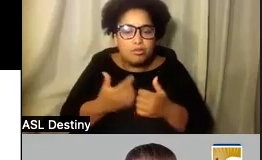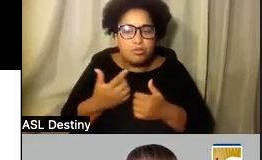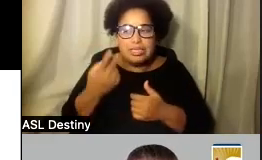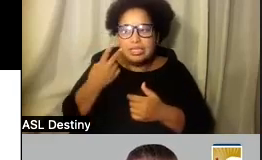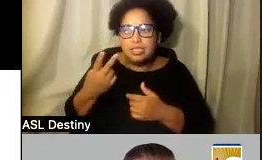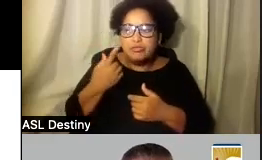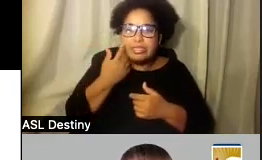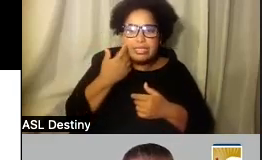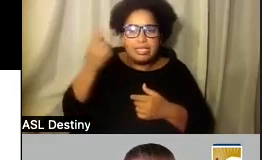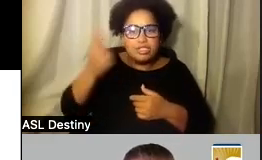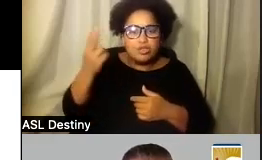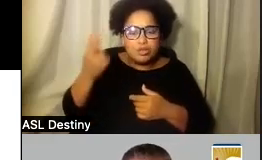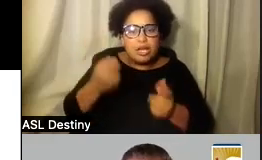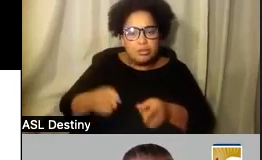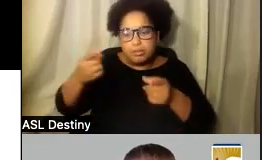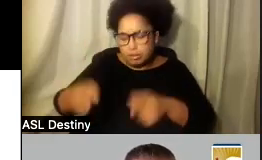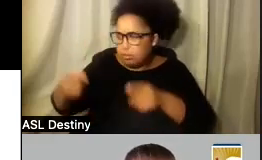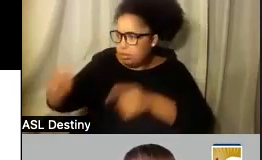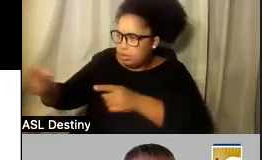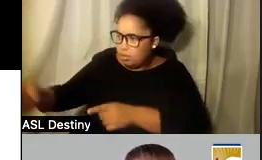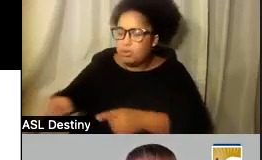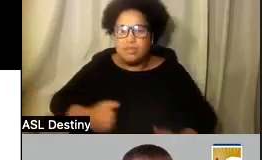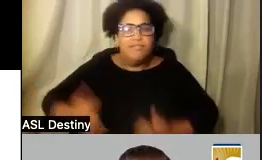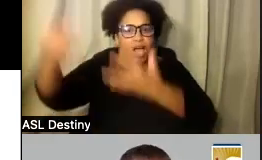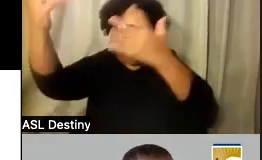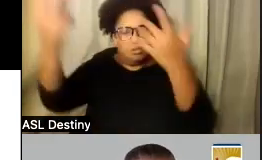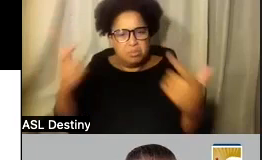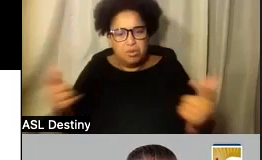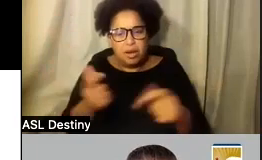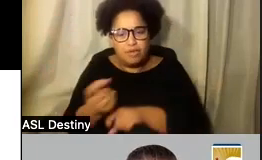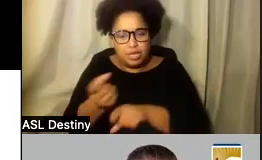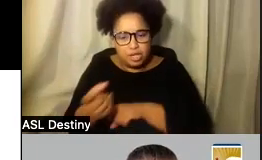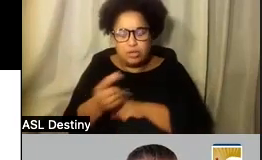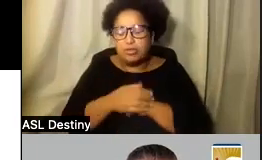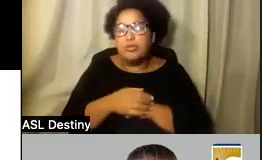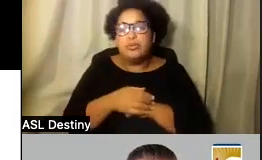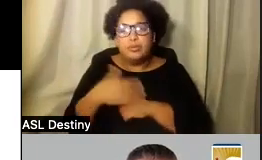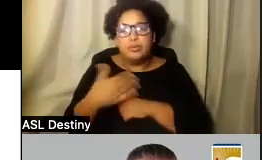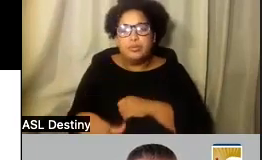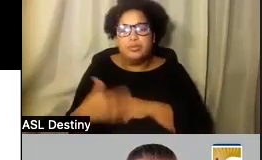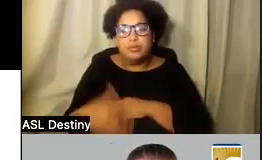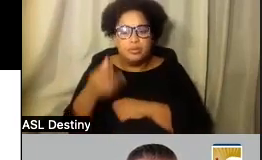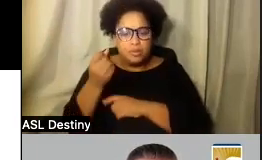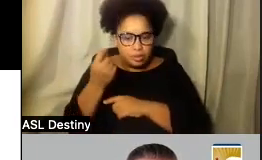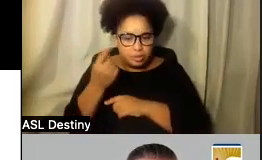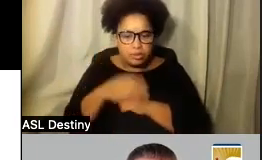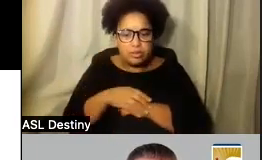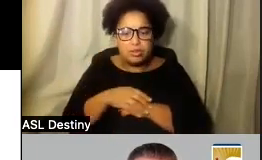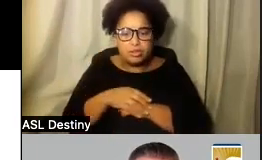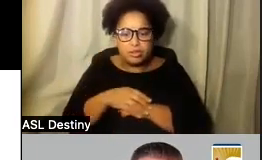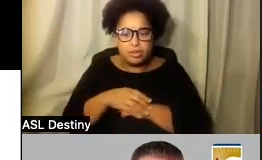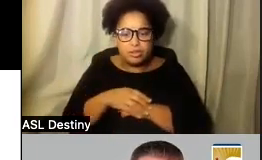here. It's very likely we will see large scale fires again every year, and they have made